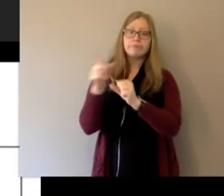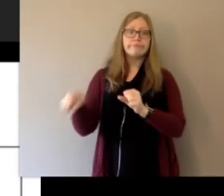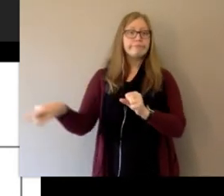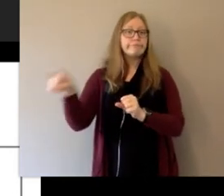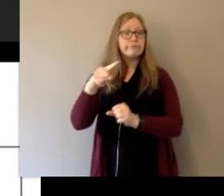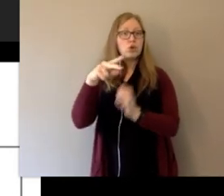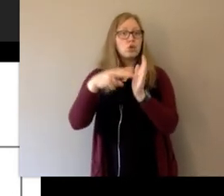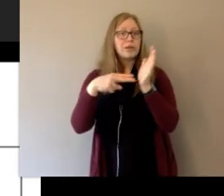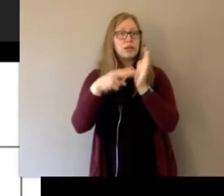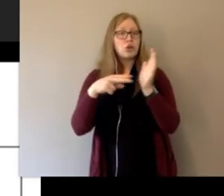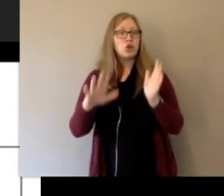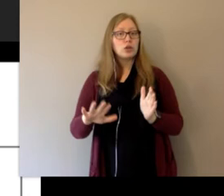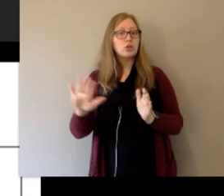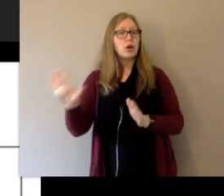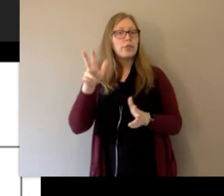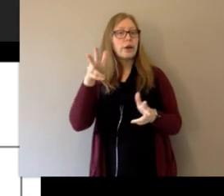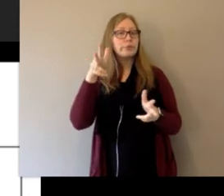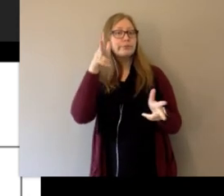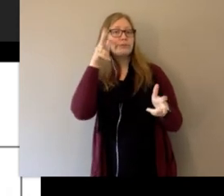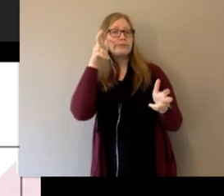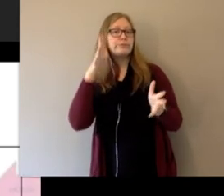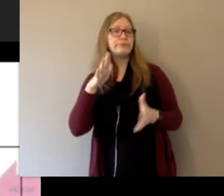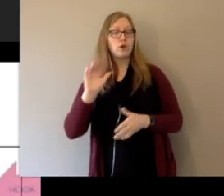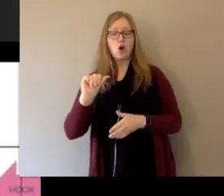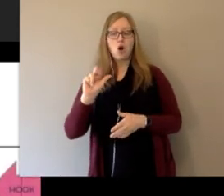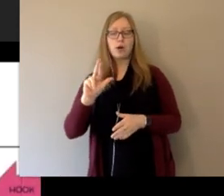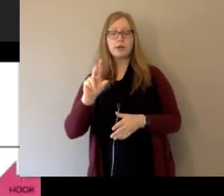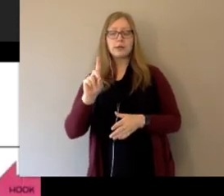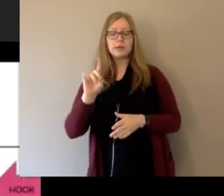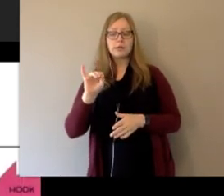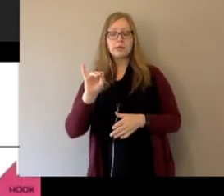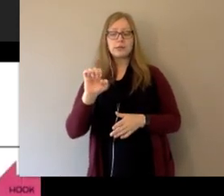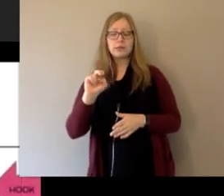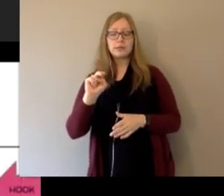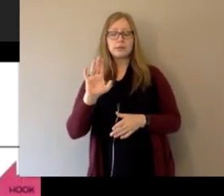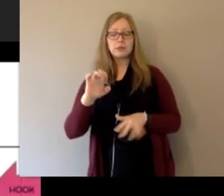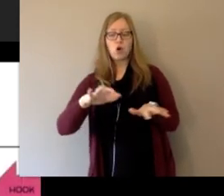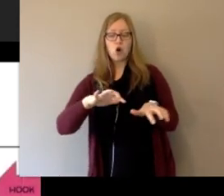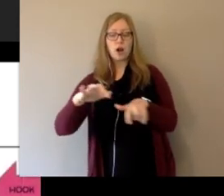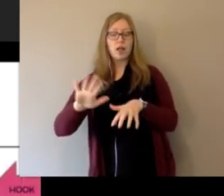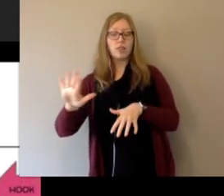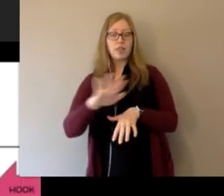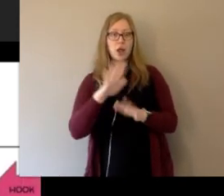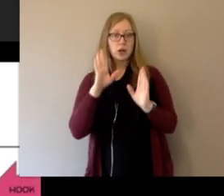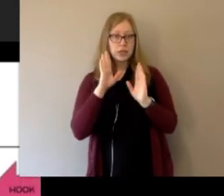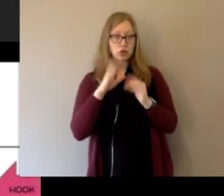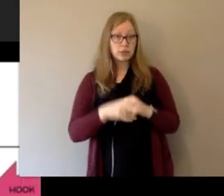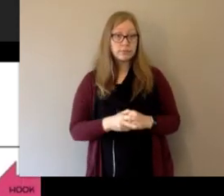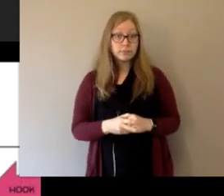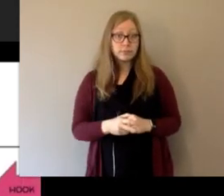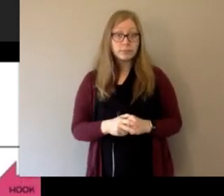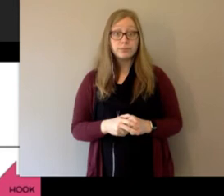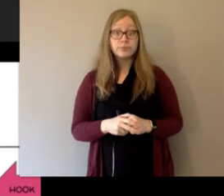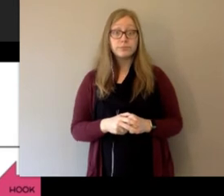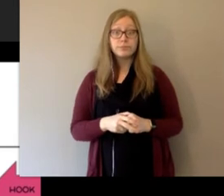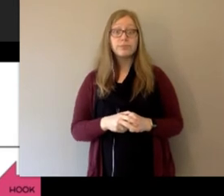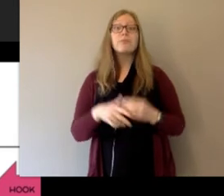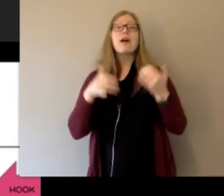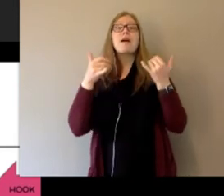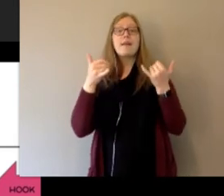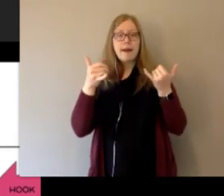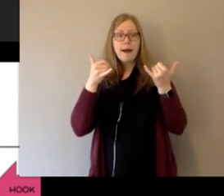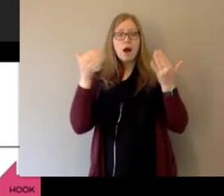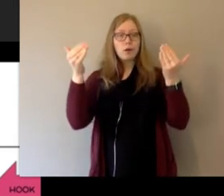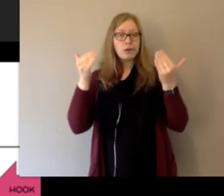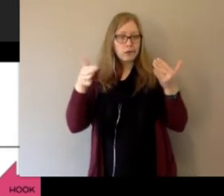reader's attention or audience attention. So that's my hook. Now I need to go into some background